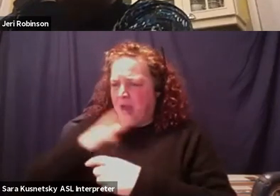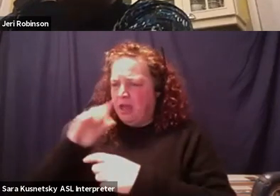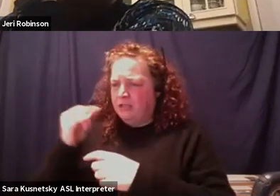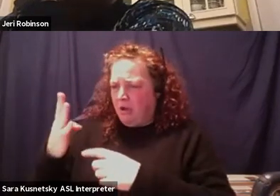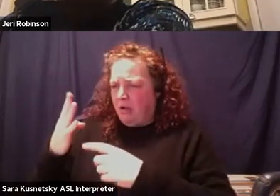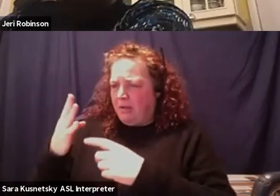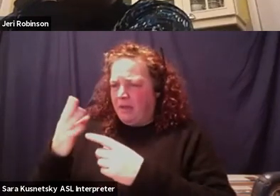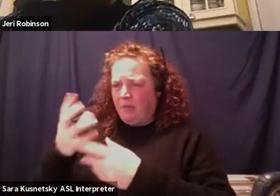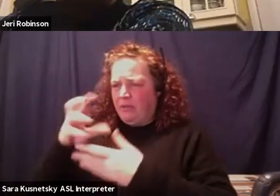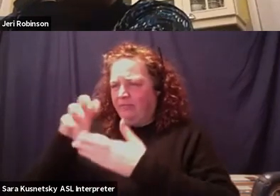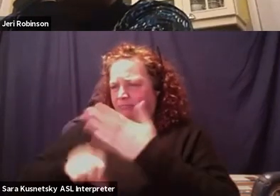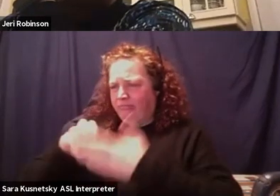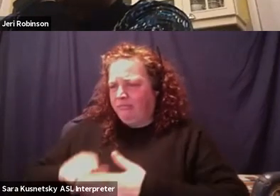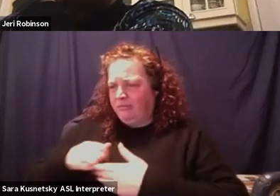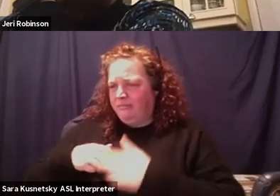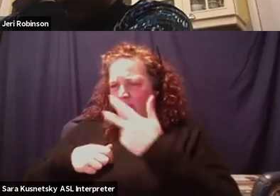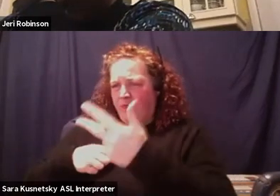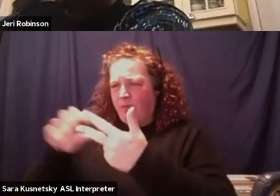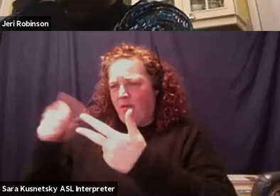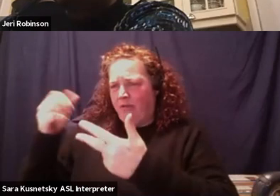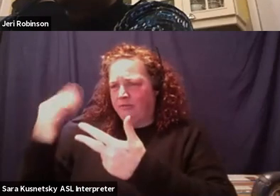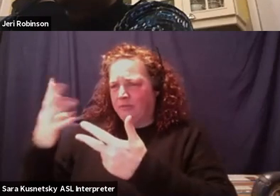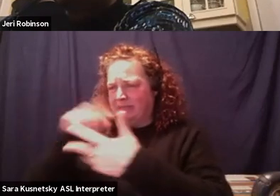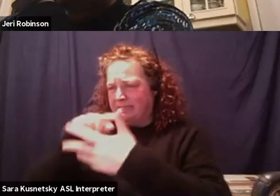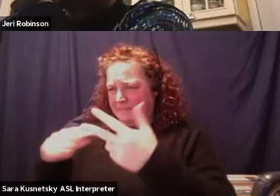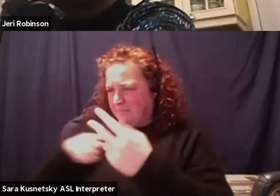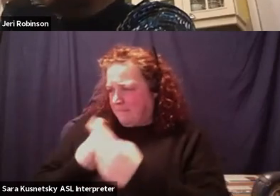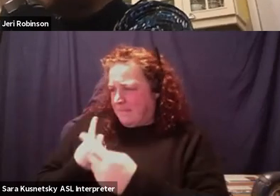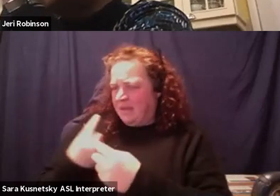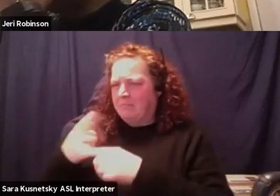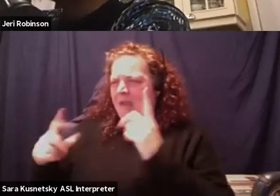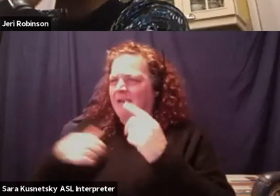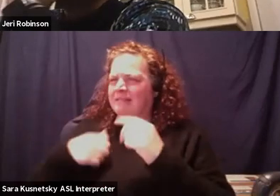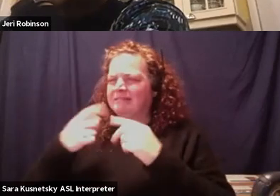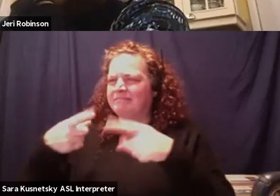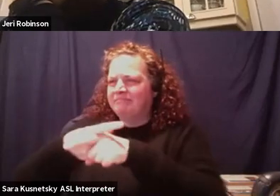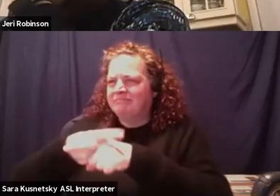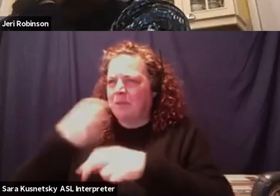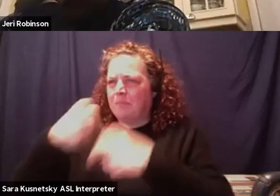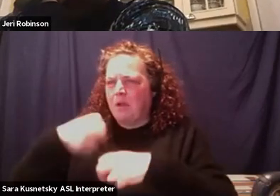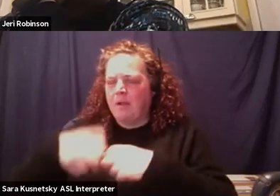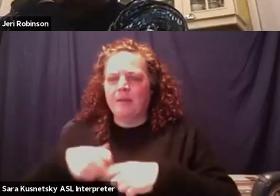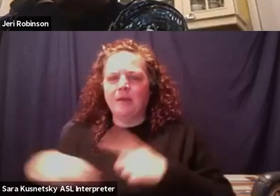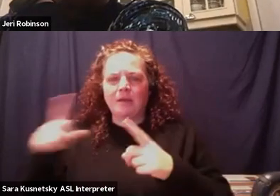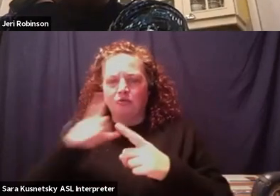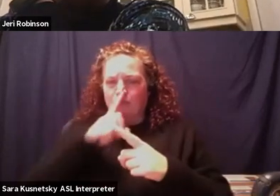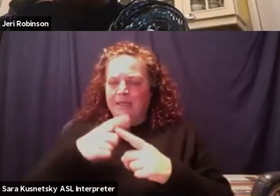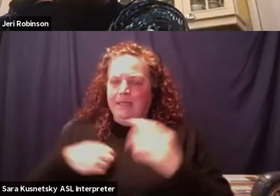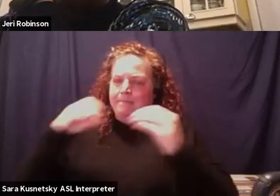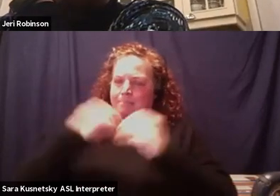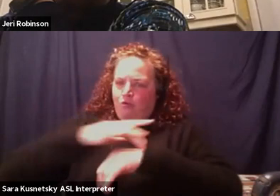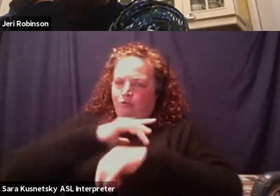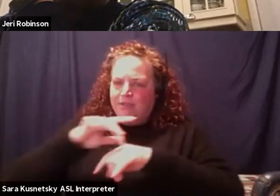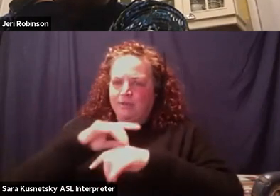for a clear plan for implementing RGA as a way of being in our schools and for the human and time resources it would take to make it more than just